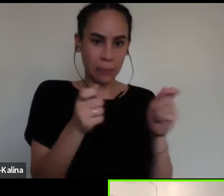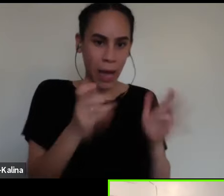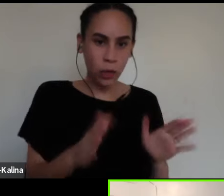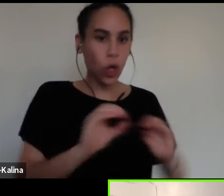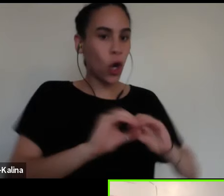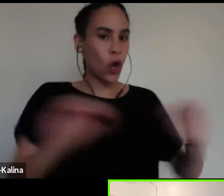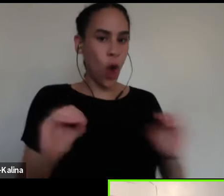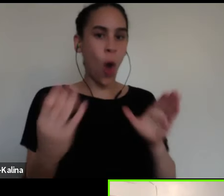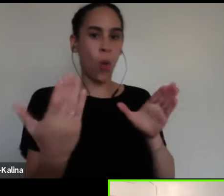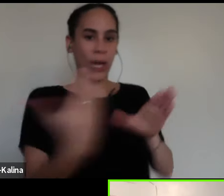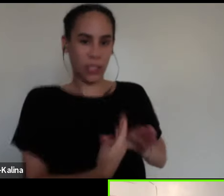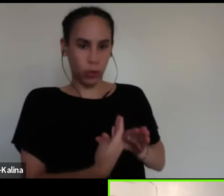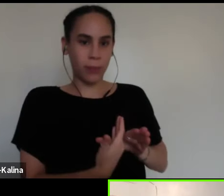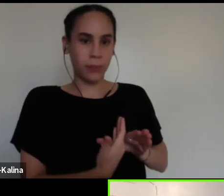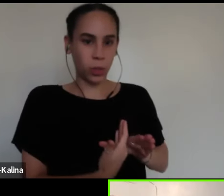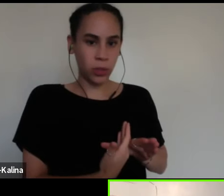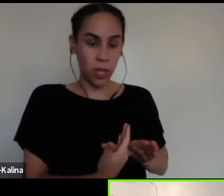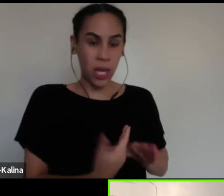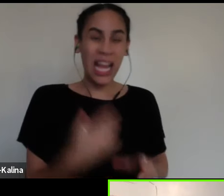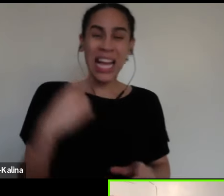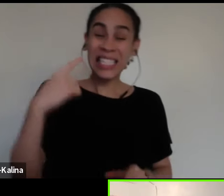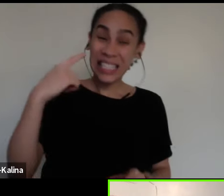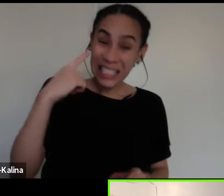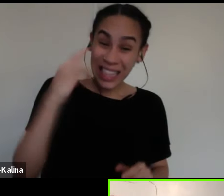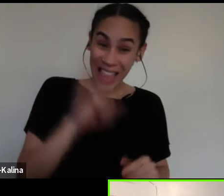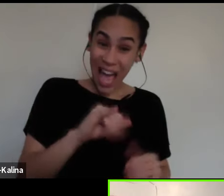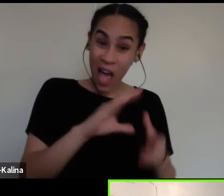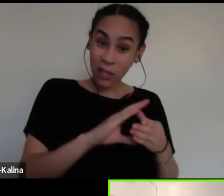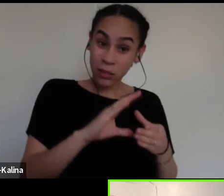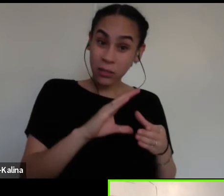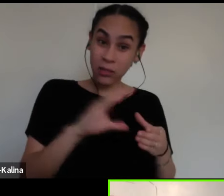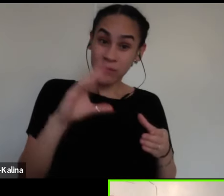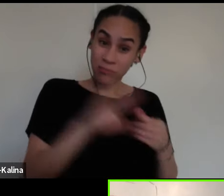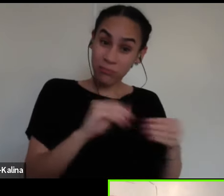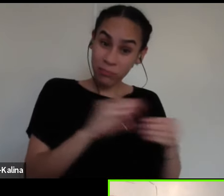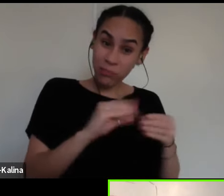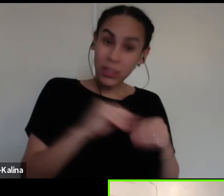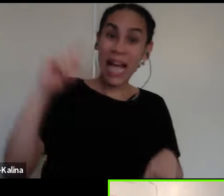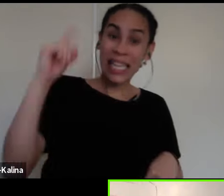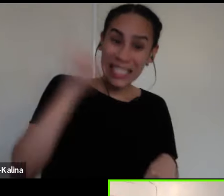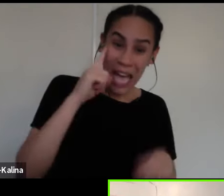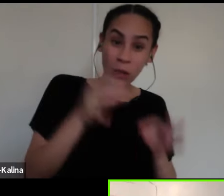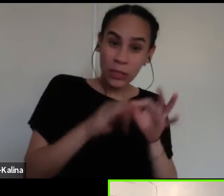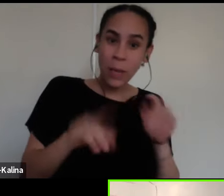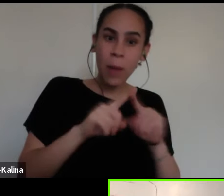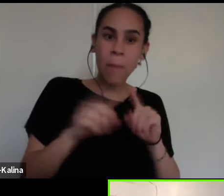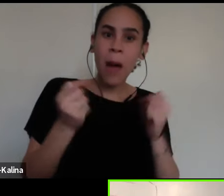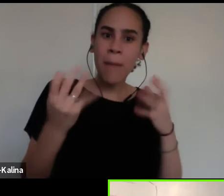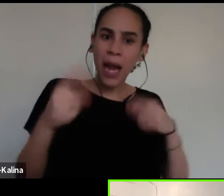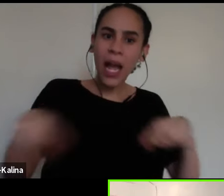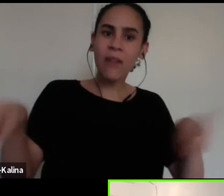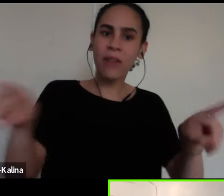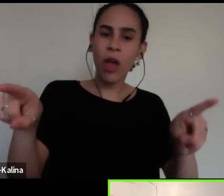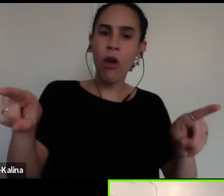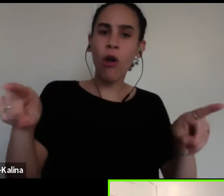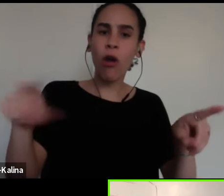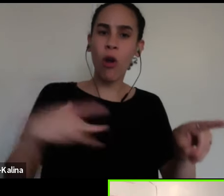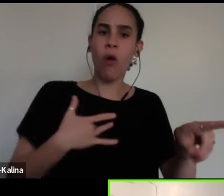really simple, but the number of insights that we've picked up about our people and the way that they feel and whether or not they are